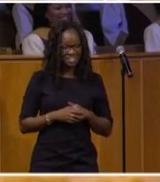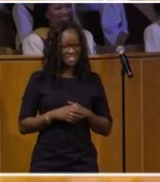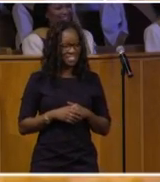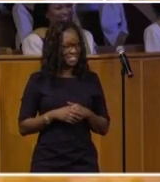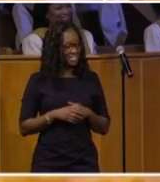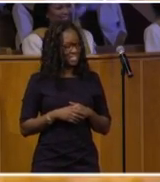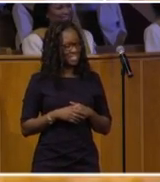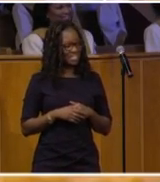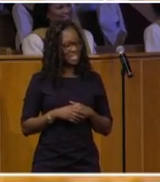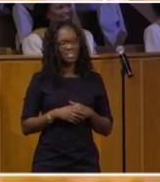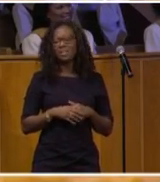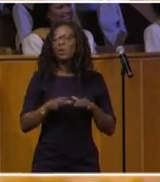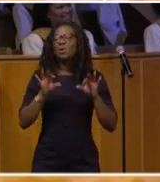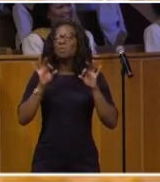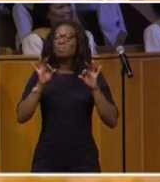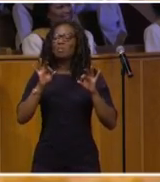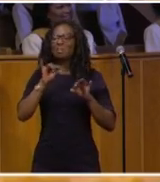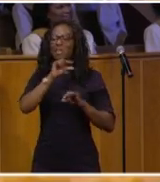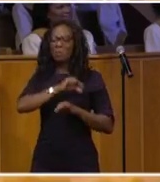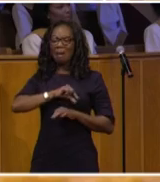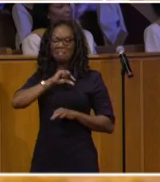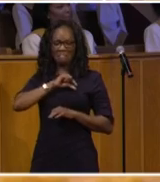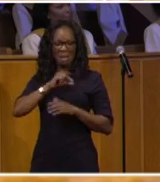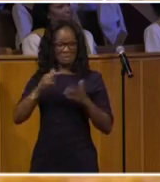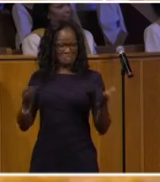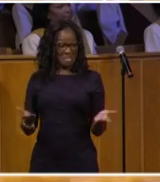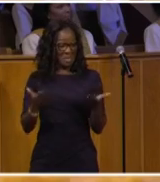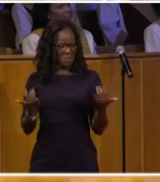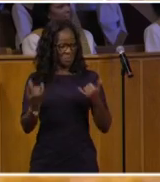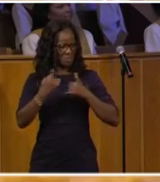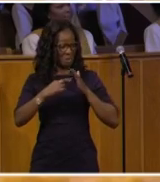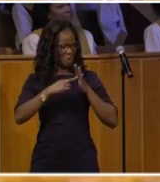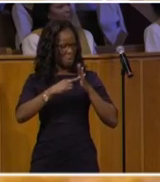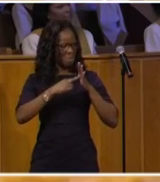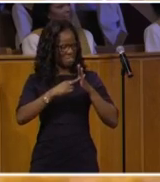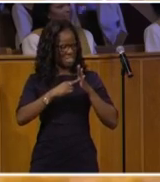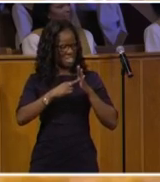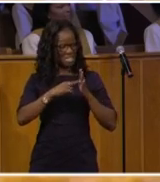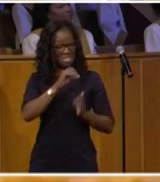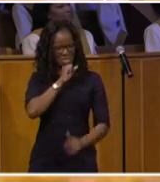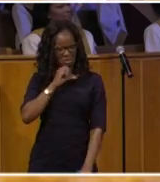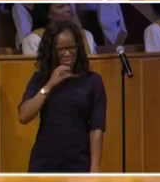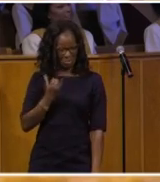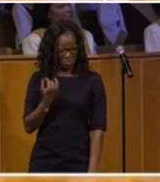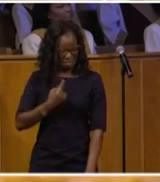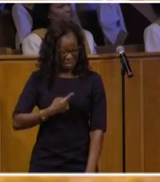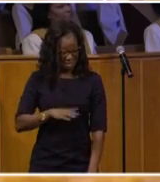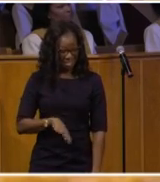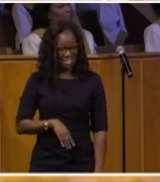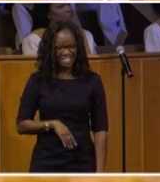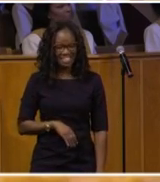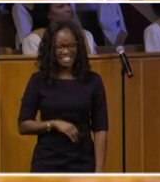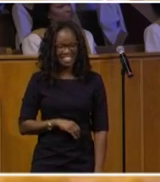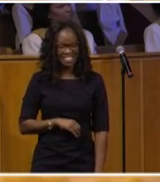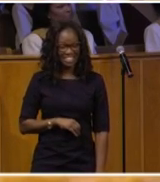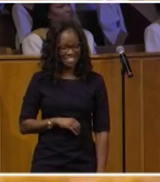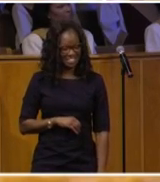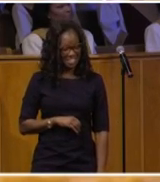I perfectly qualify to be here representing senior citizens.